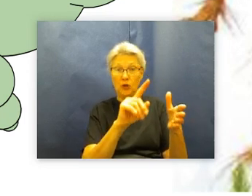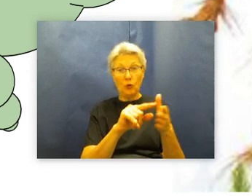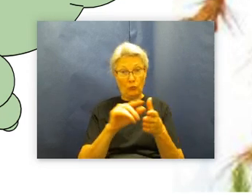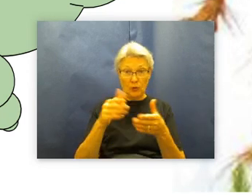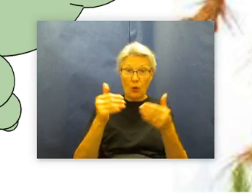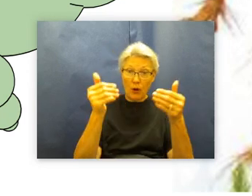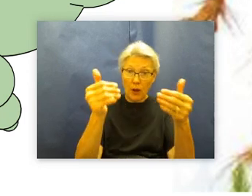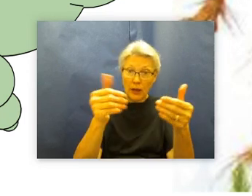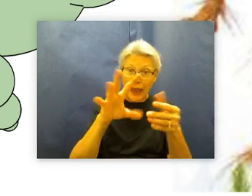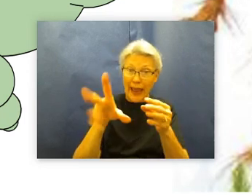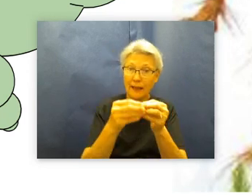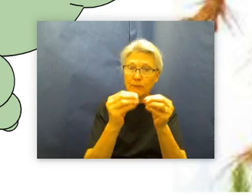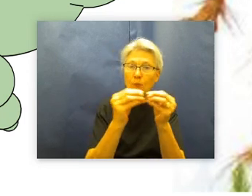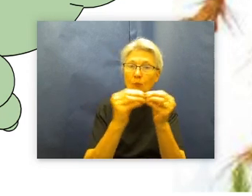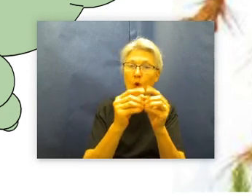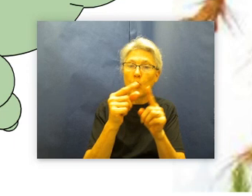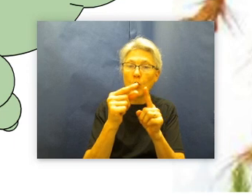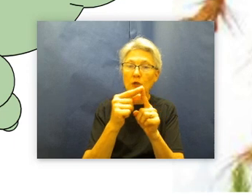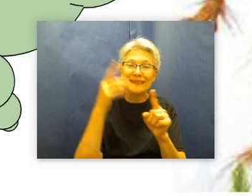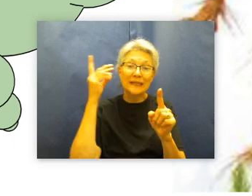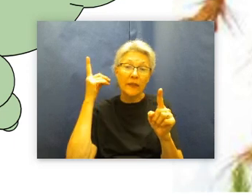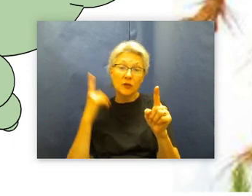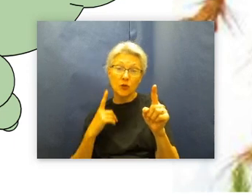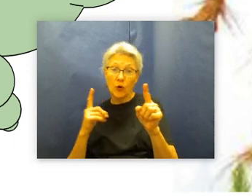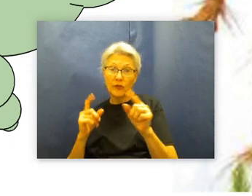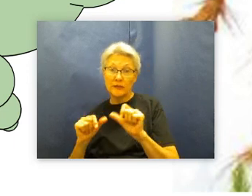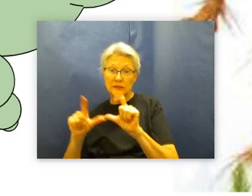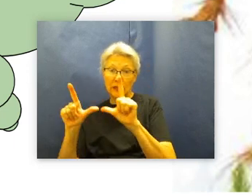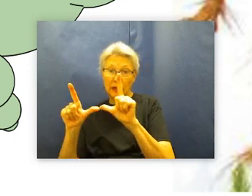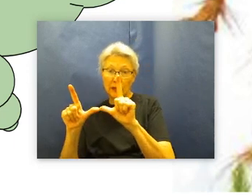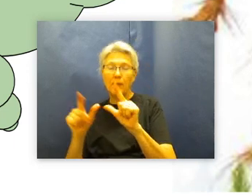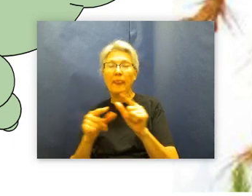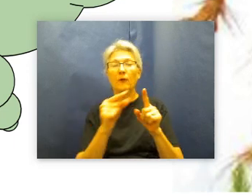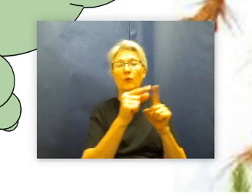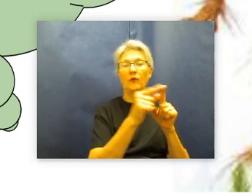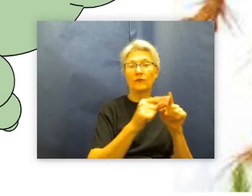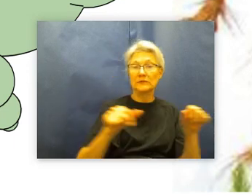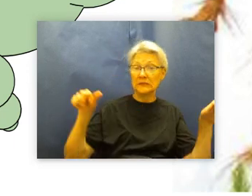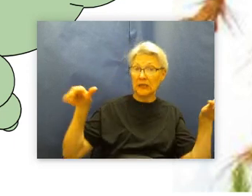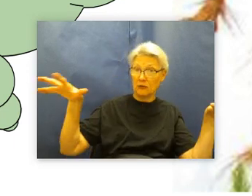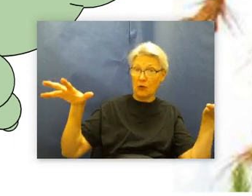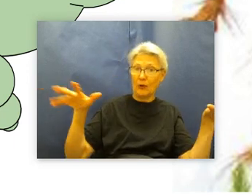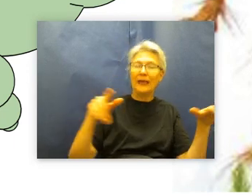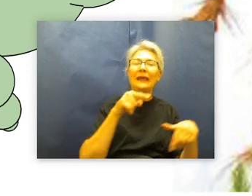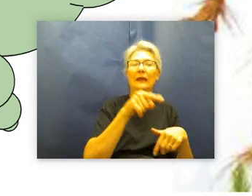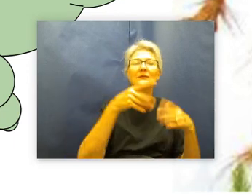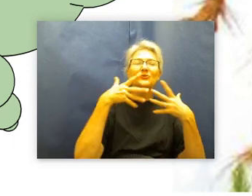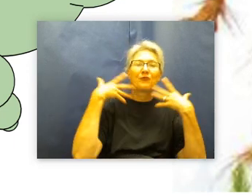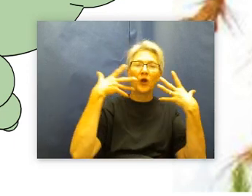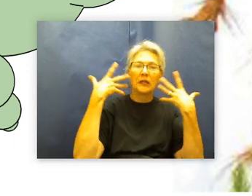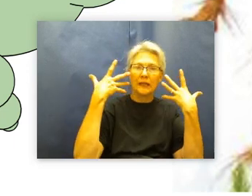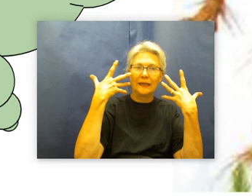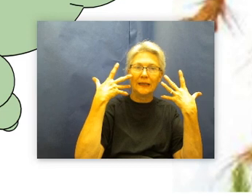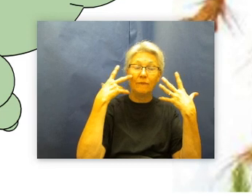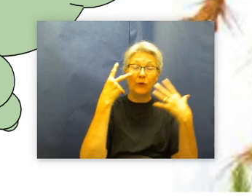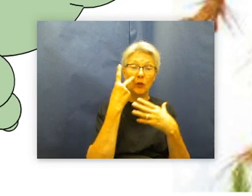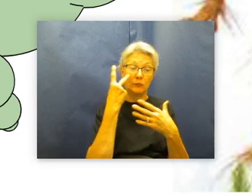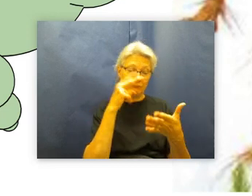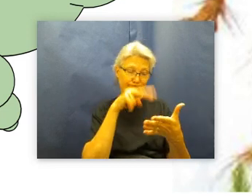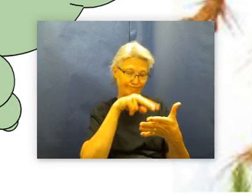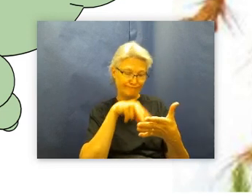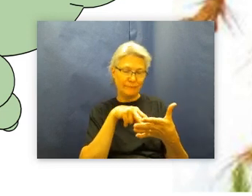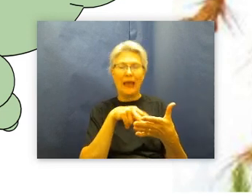the Dorothy slide. The word I wrote down for Scarecrow was that he was friendly, because if we look back, I do have evidence to support